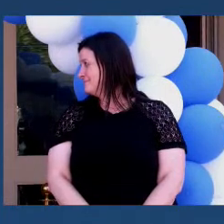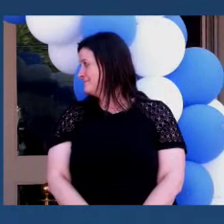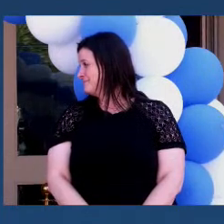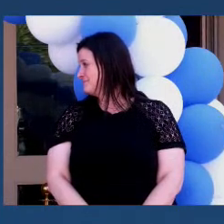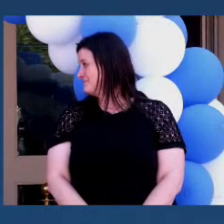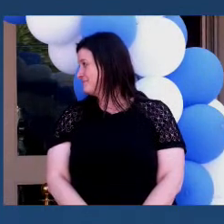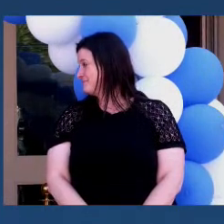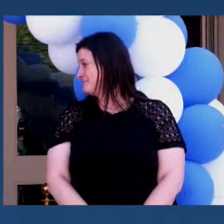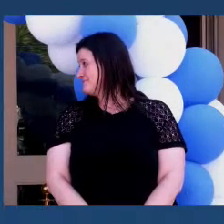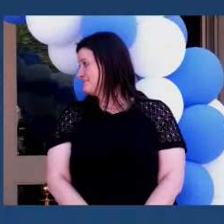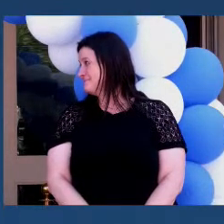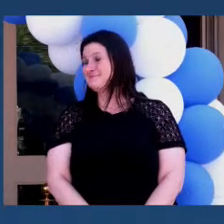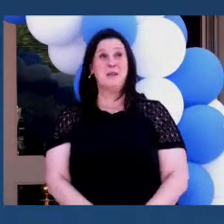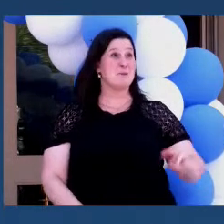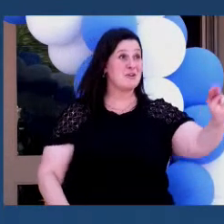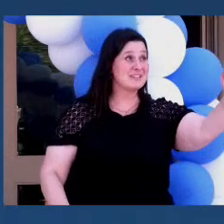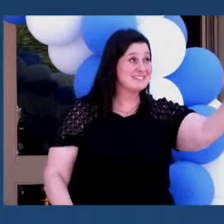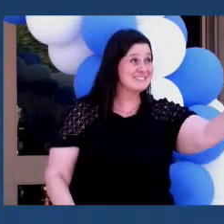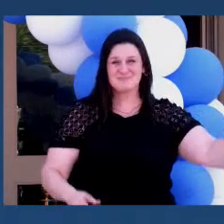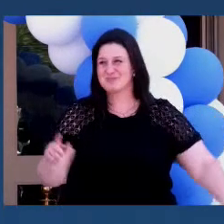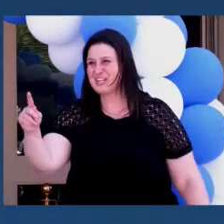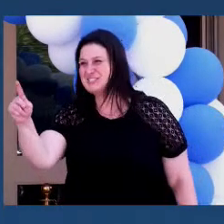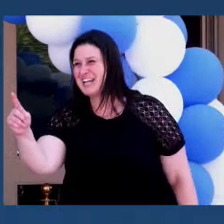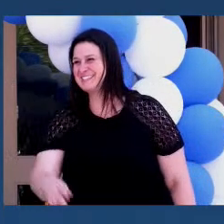All right. Maurice!